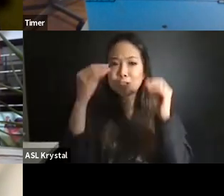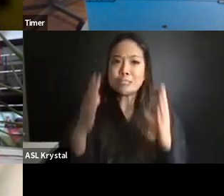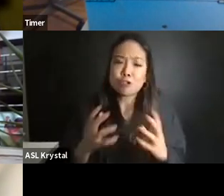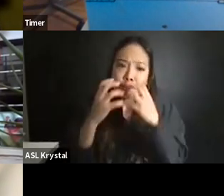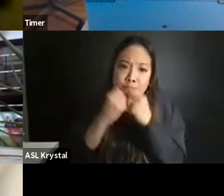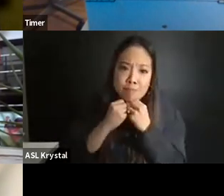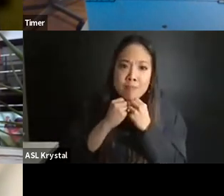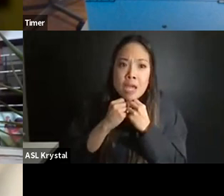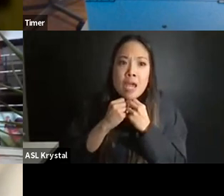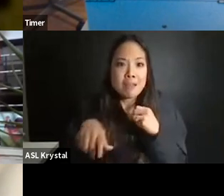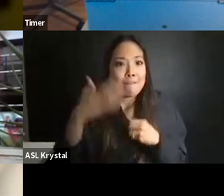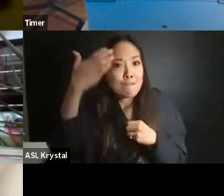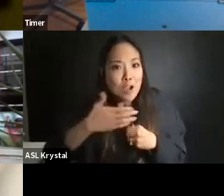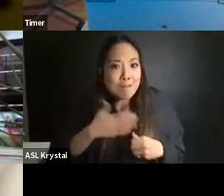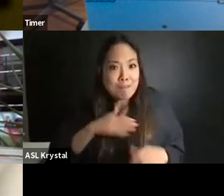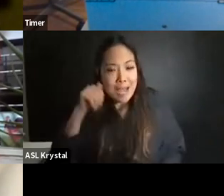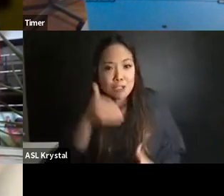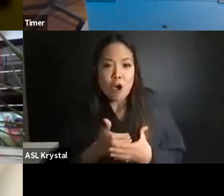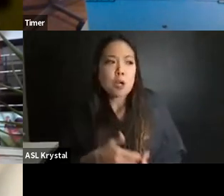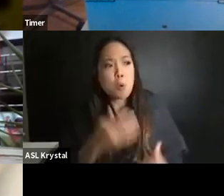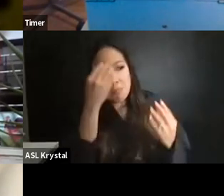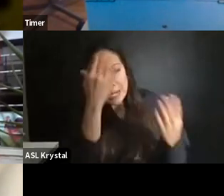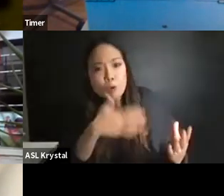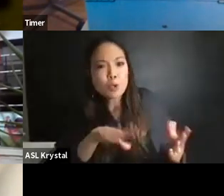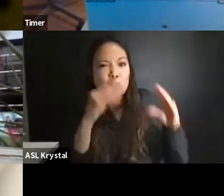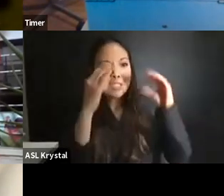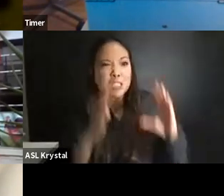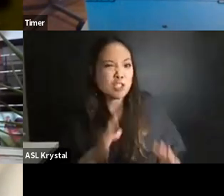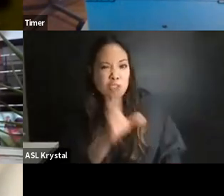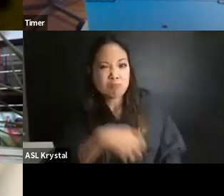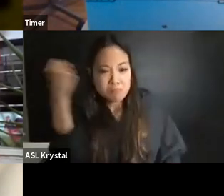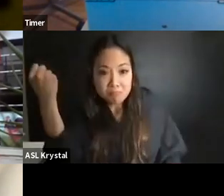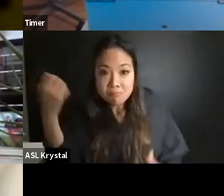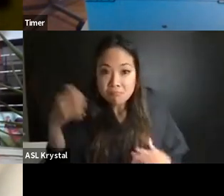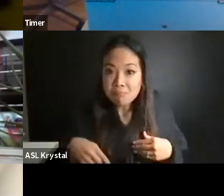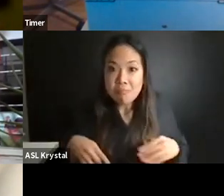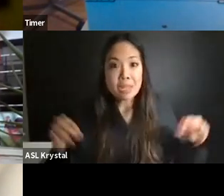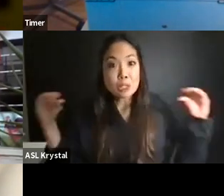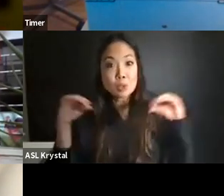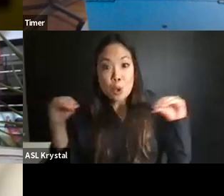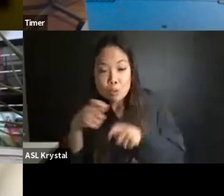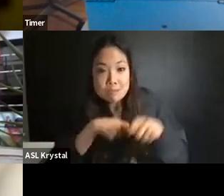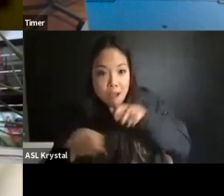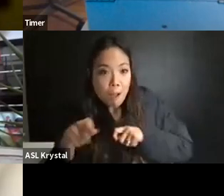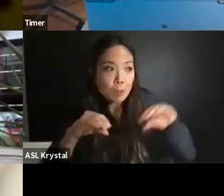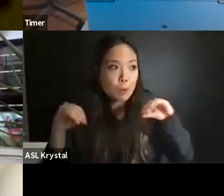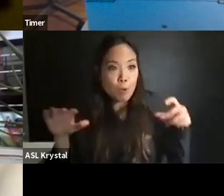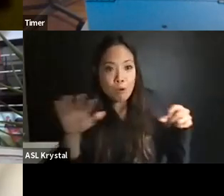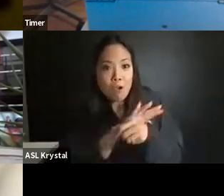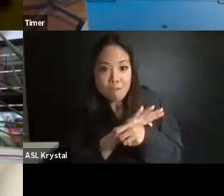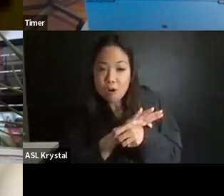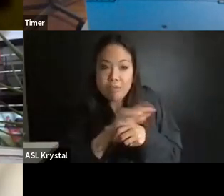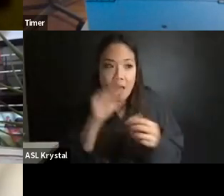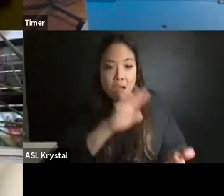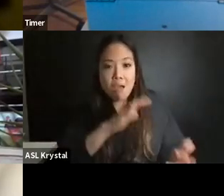leave and this action was taken without first lining up substitutes without alerting parents to this disruption until the end of the day on monday and